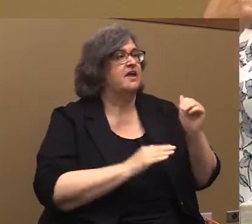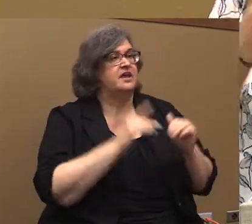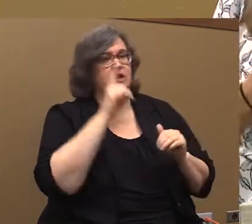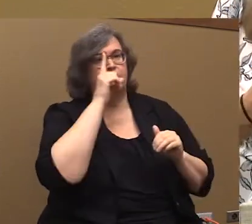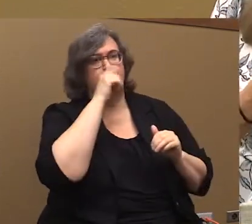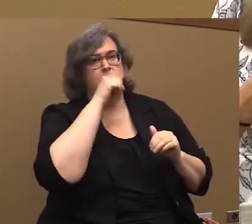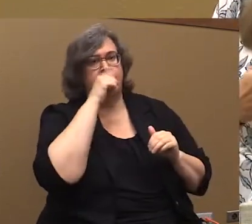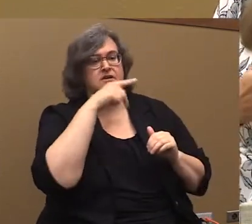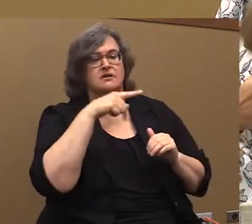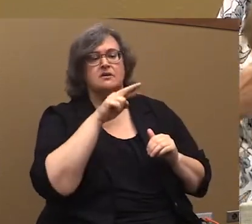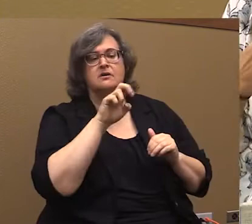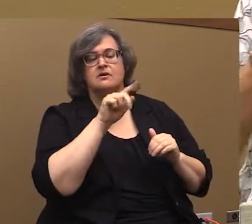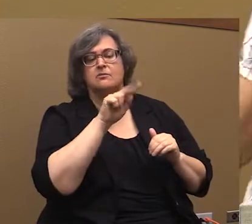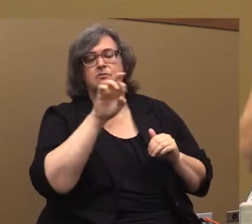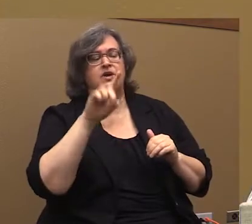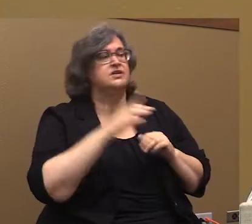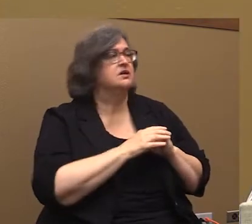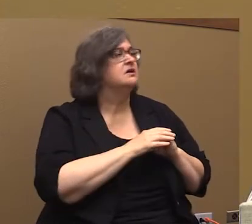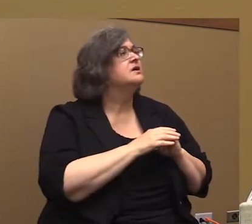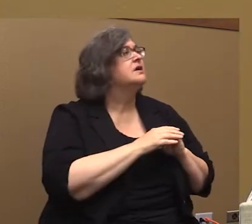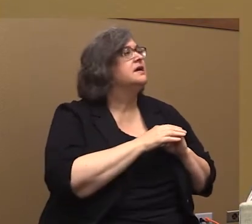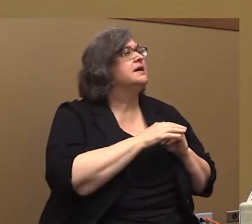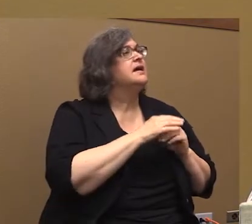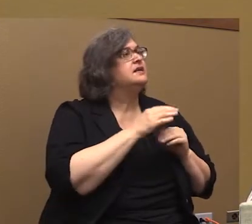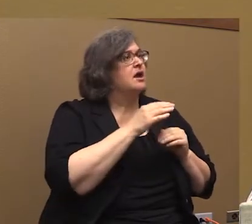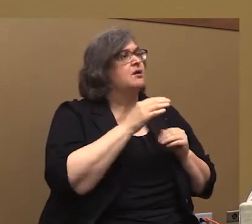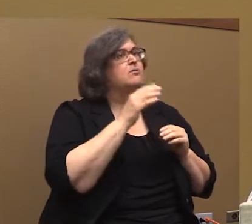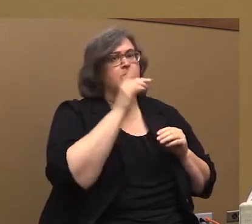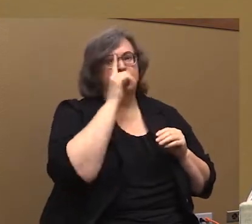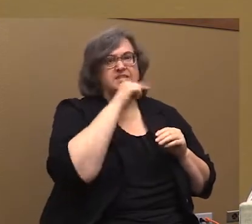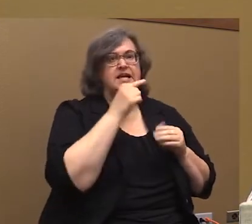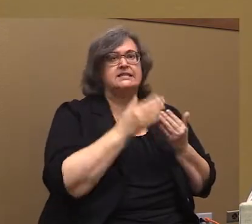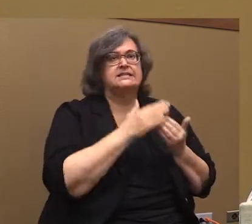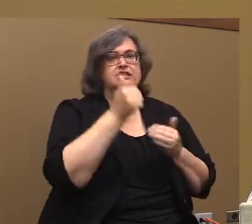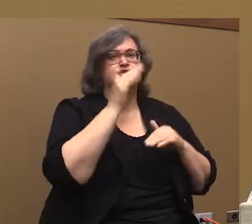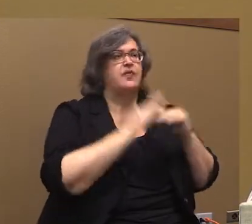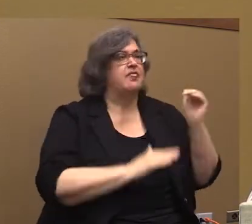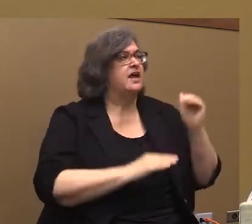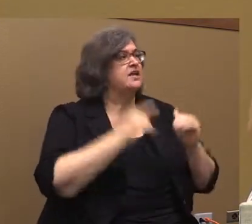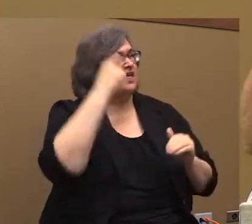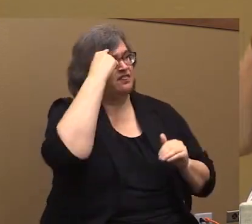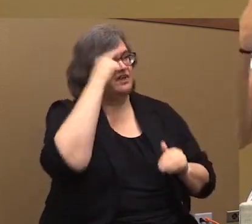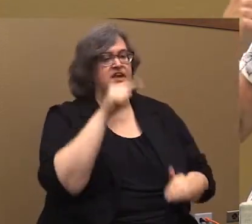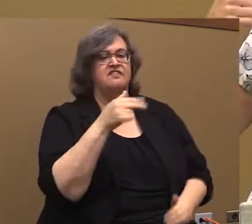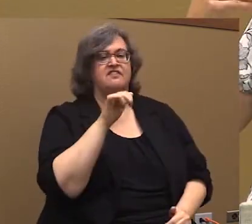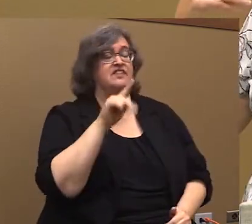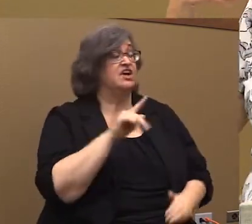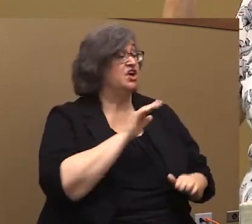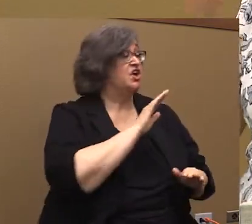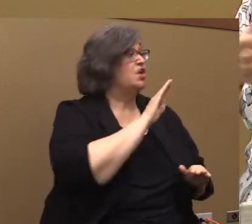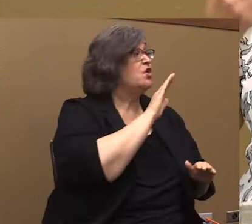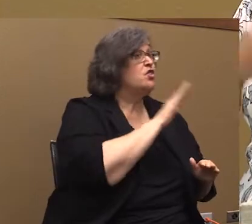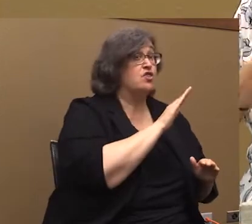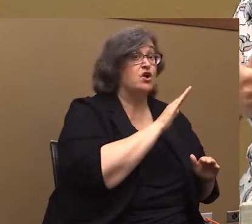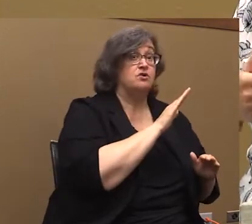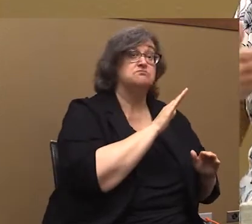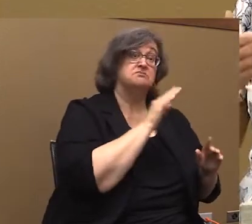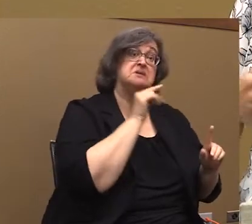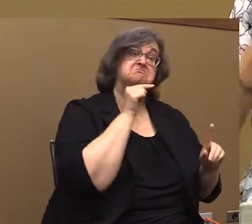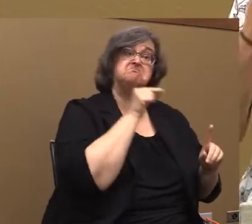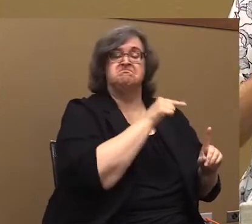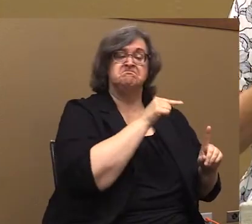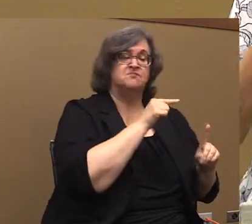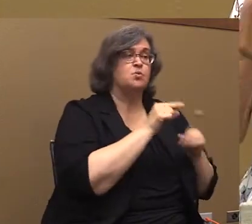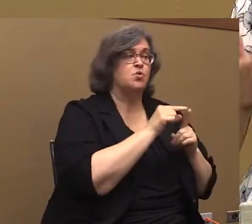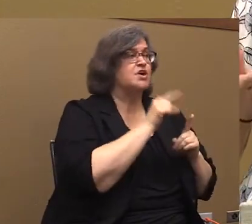than pretend for kids, and pretend is easier than think, and so their go-to is